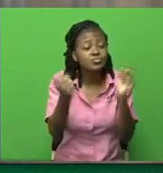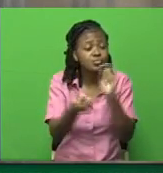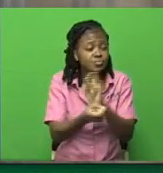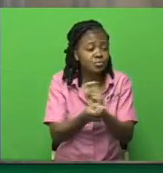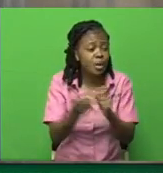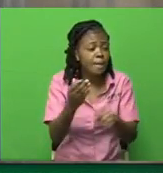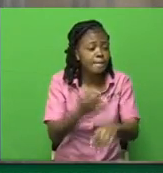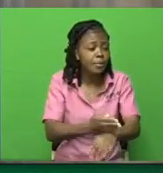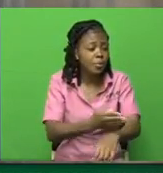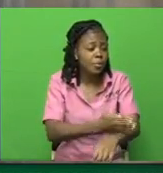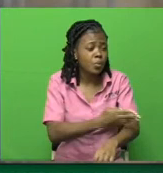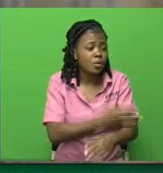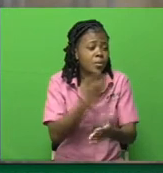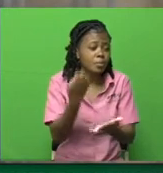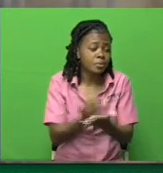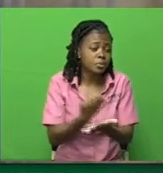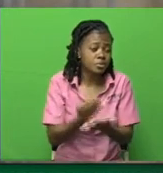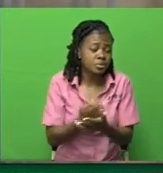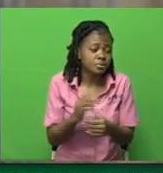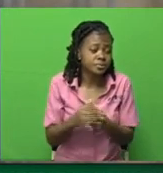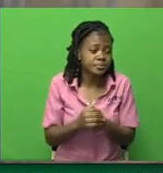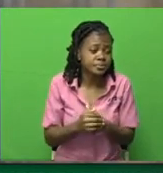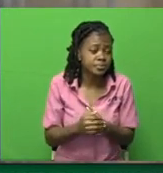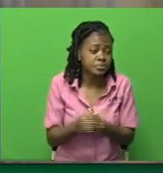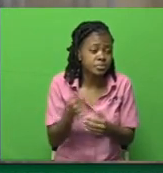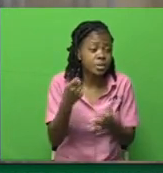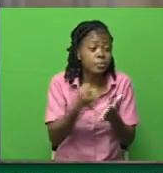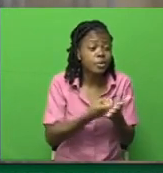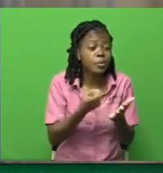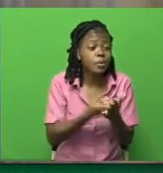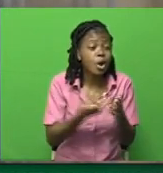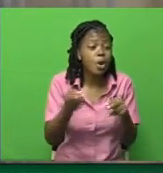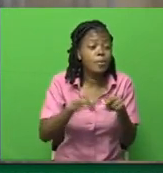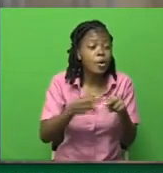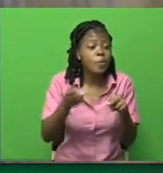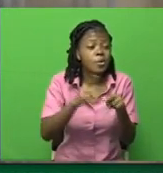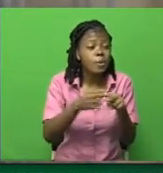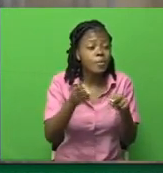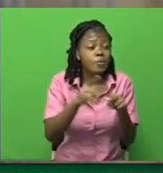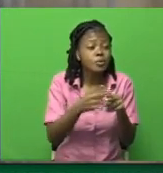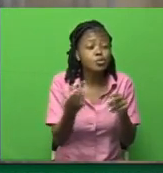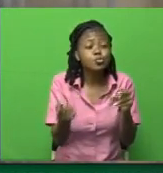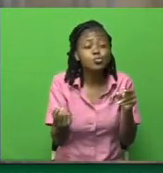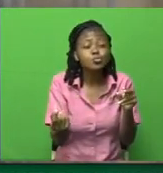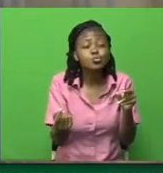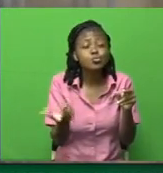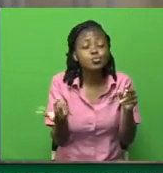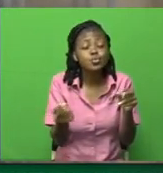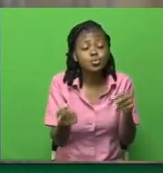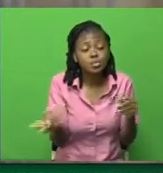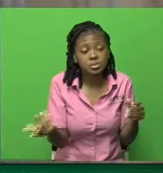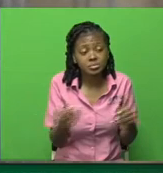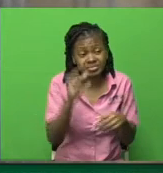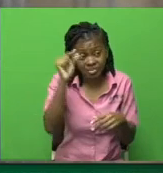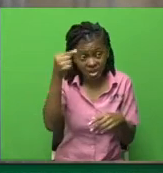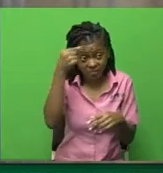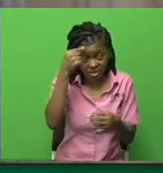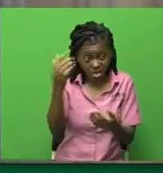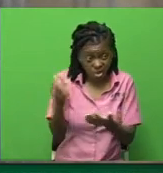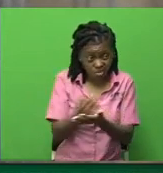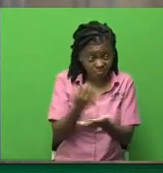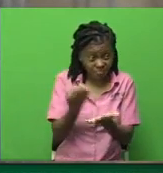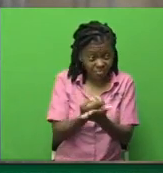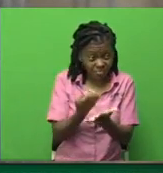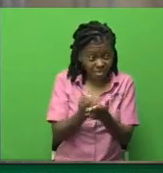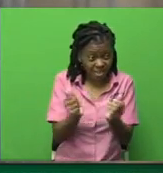where their measures to deliver increased prices especially food prices the economy under the UNC LED